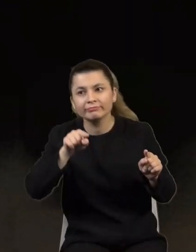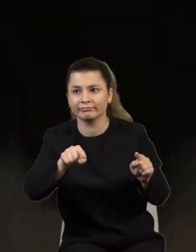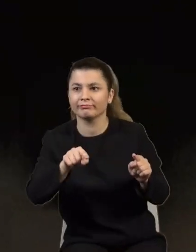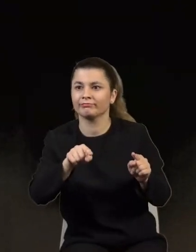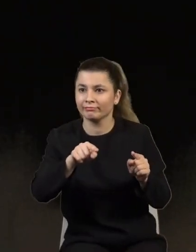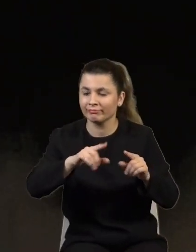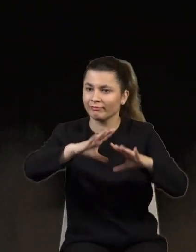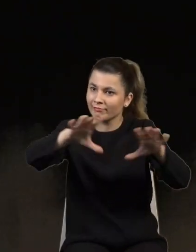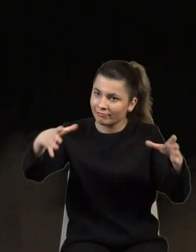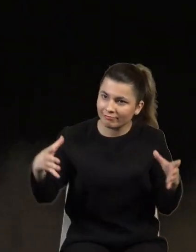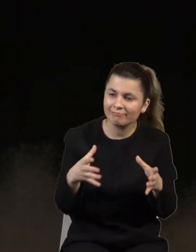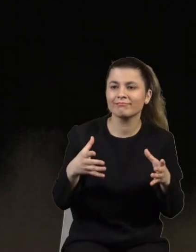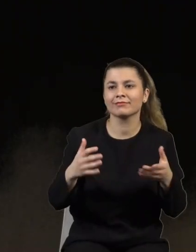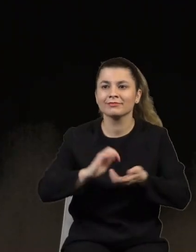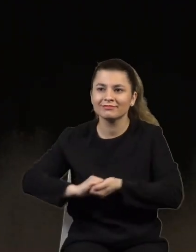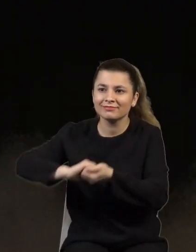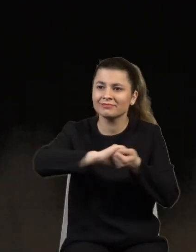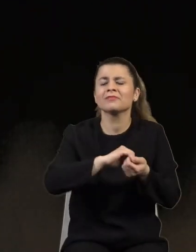only